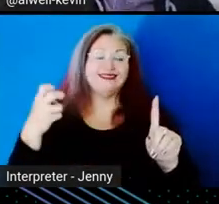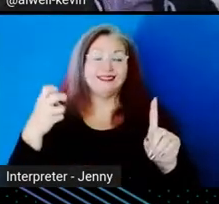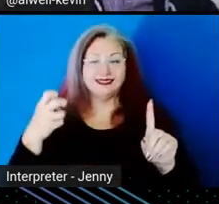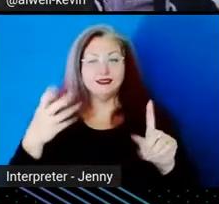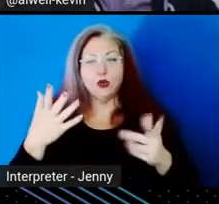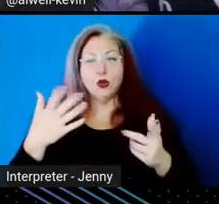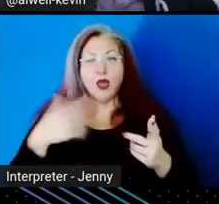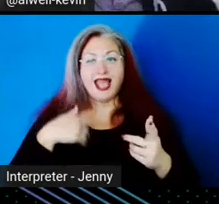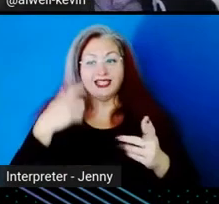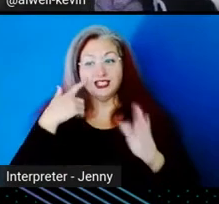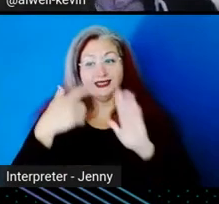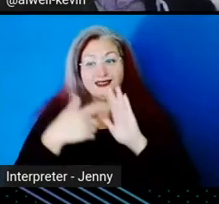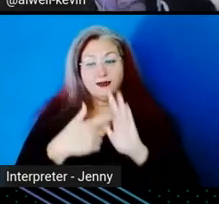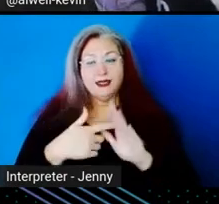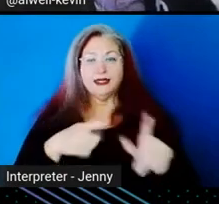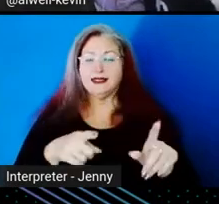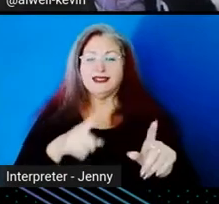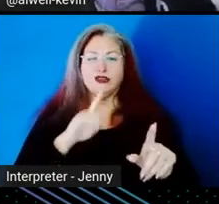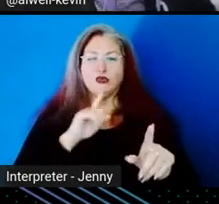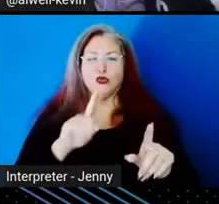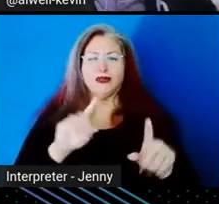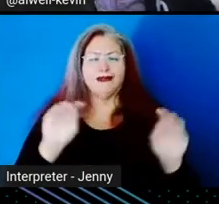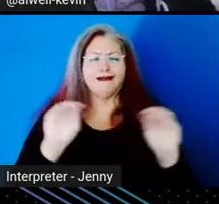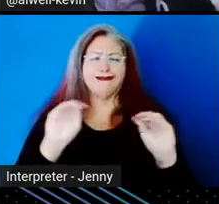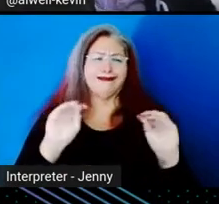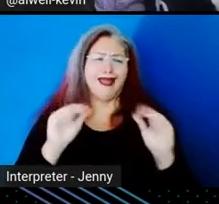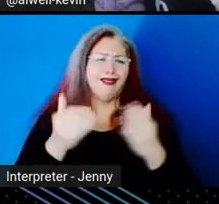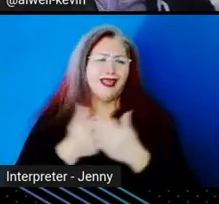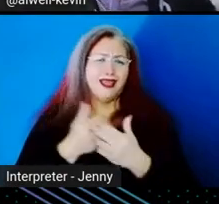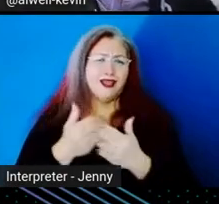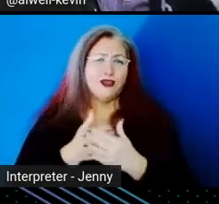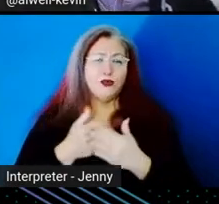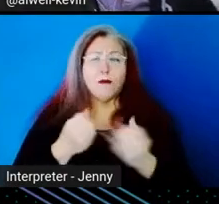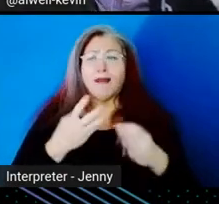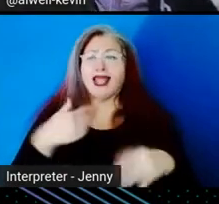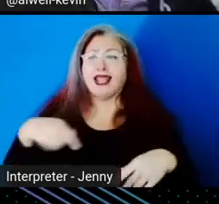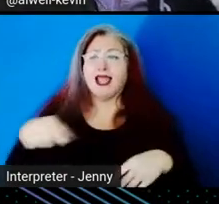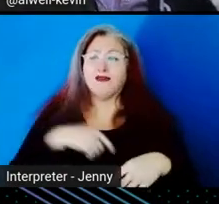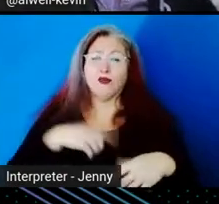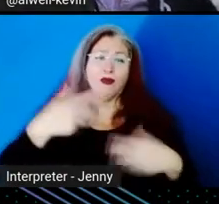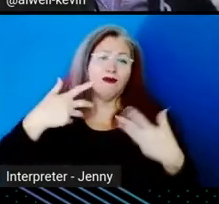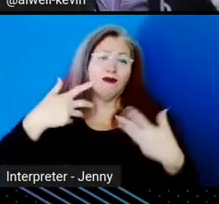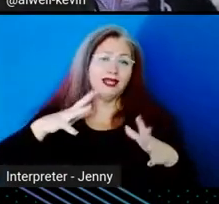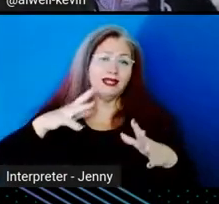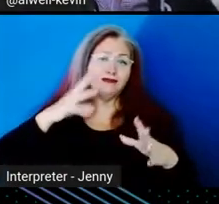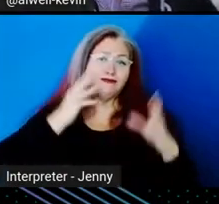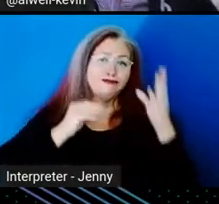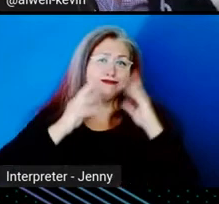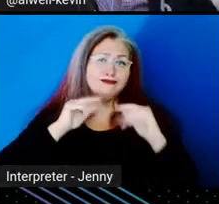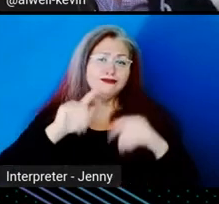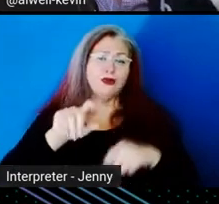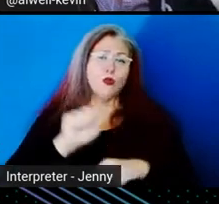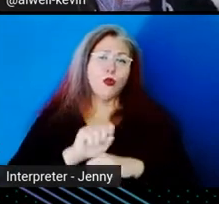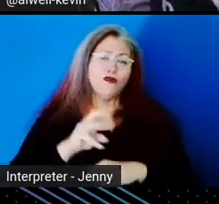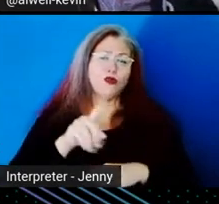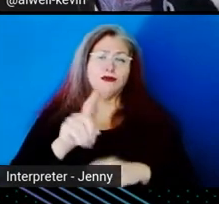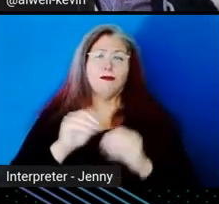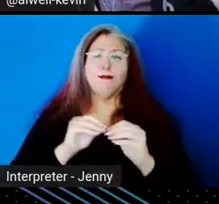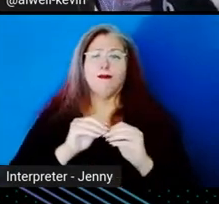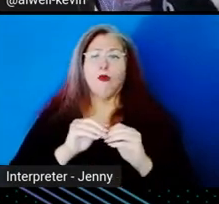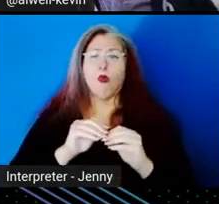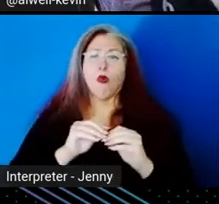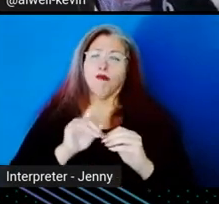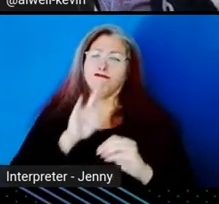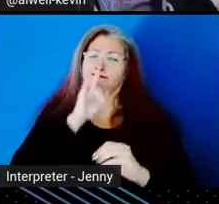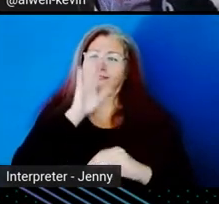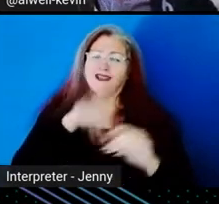know, what I've just demonstrated to you is actually nothing novel, right? Like a lot of us already have baked out these workflows. They're far more sophisticated. But the